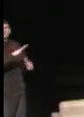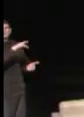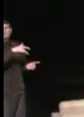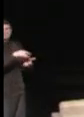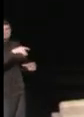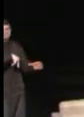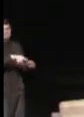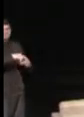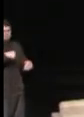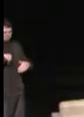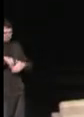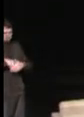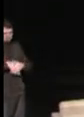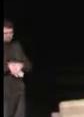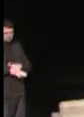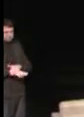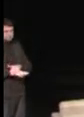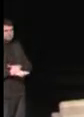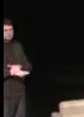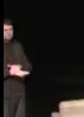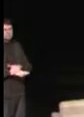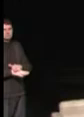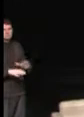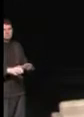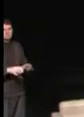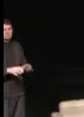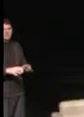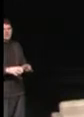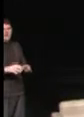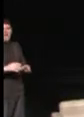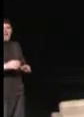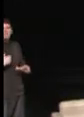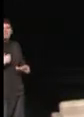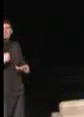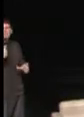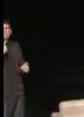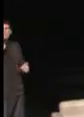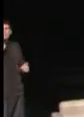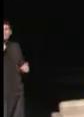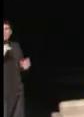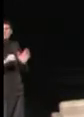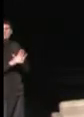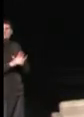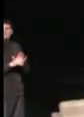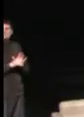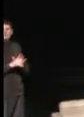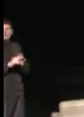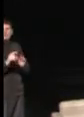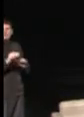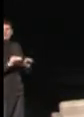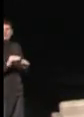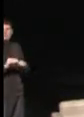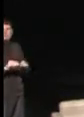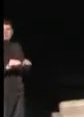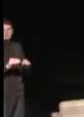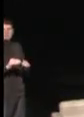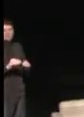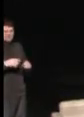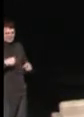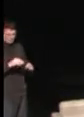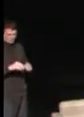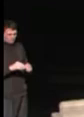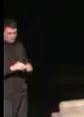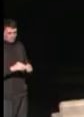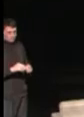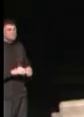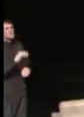enter the center zone, there's a camera that will track their movement within the fixed defined space. It will then project a